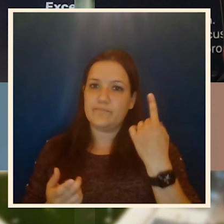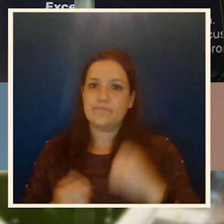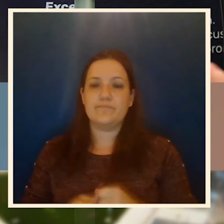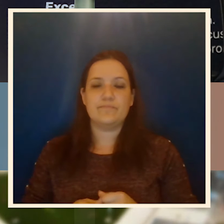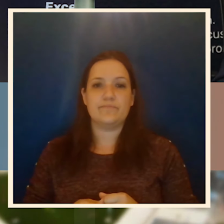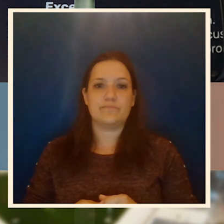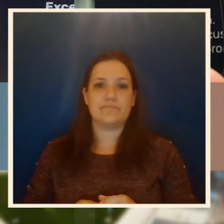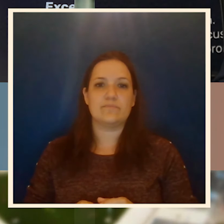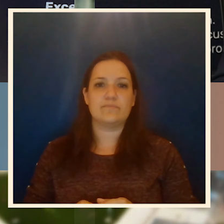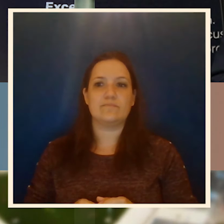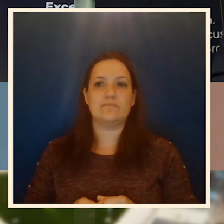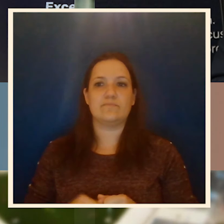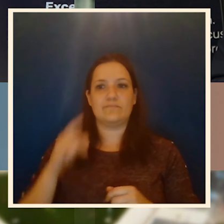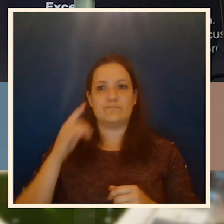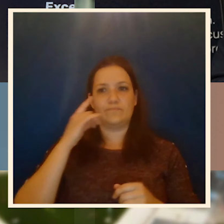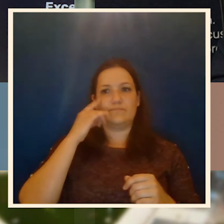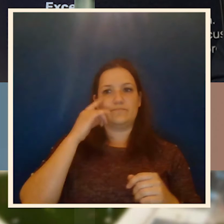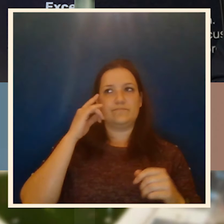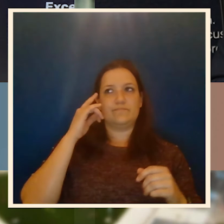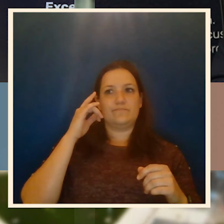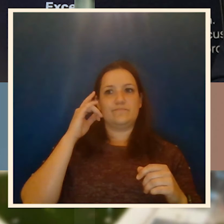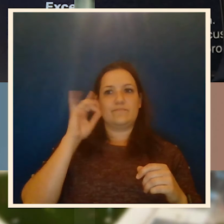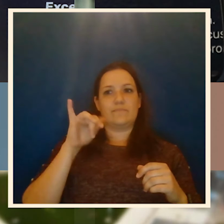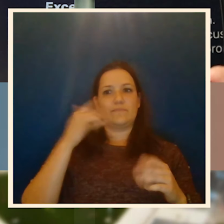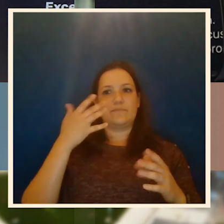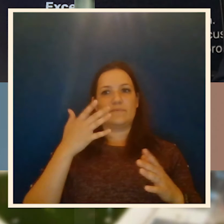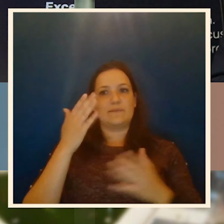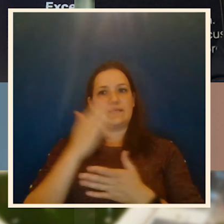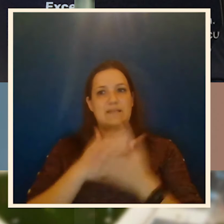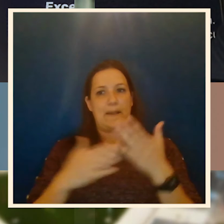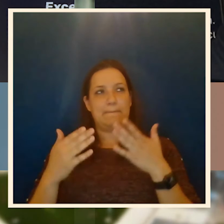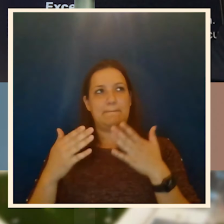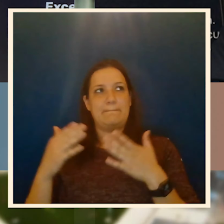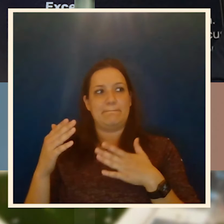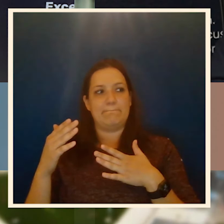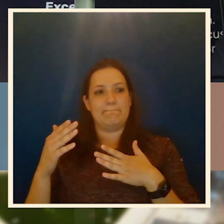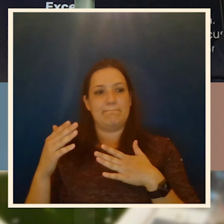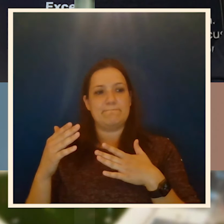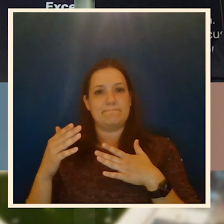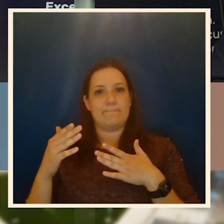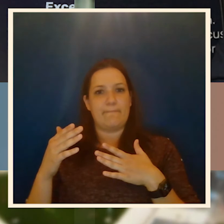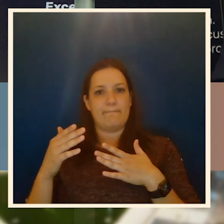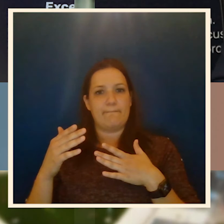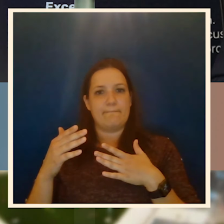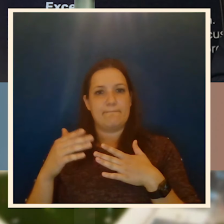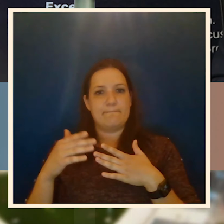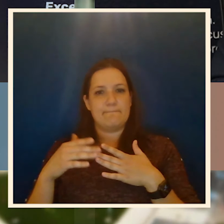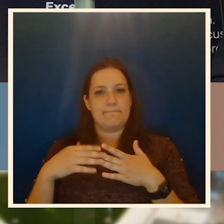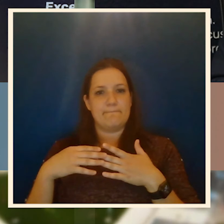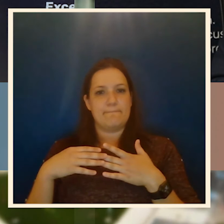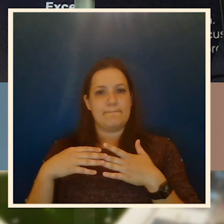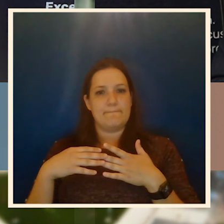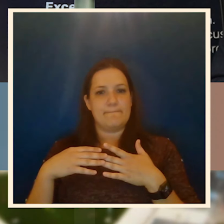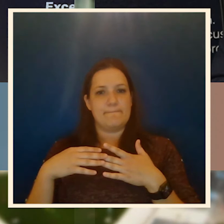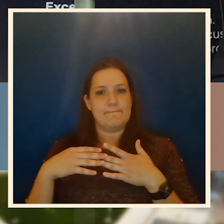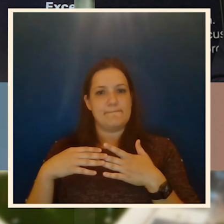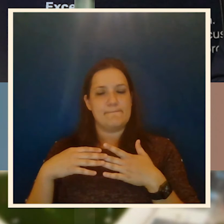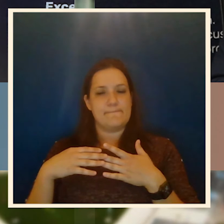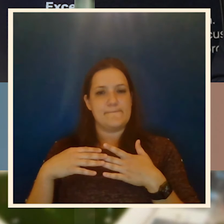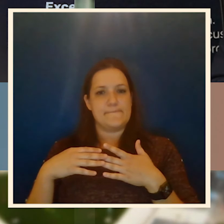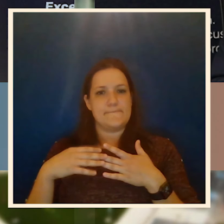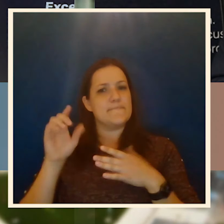antibodies, you're just as safe to right. anybody else. So I get that. Yeah. And I think that might be some of what's